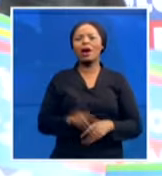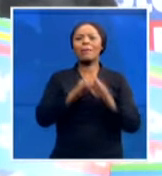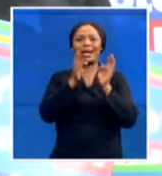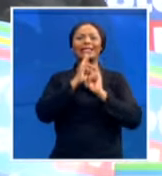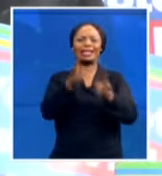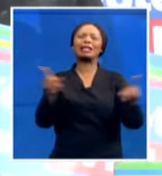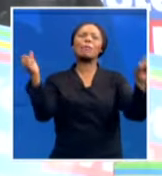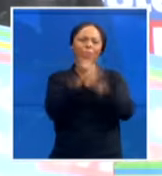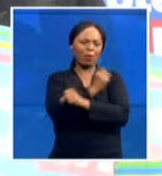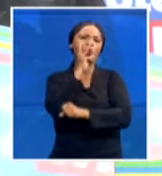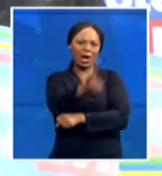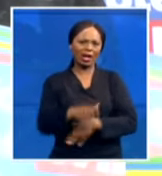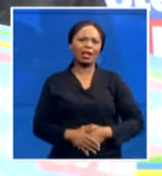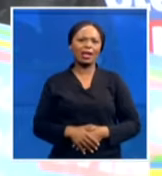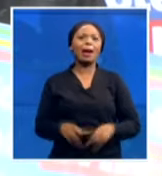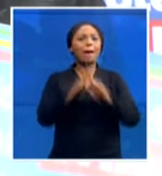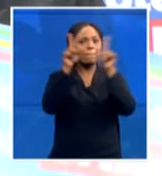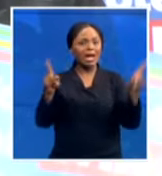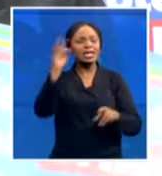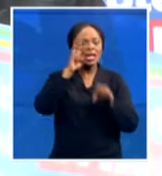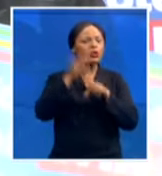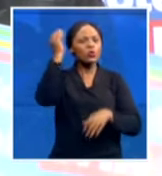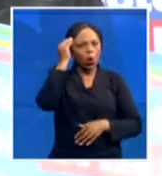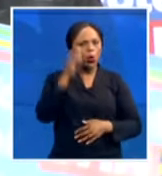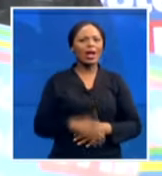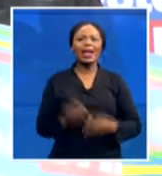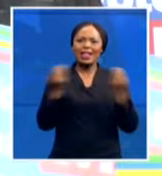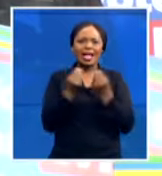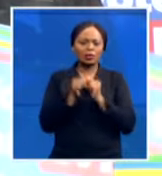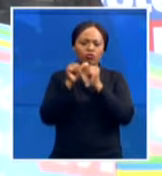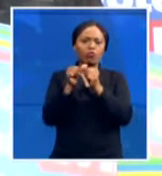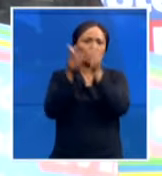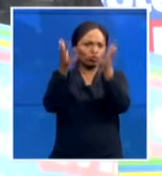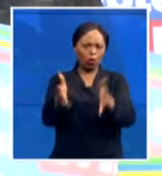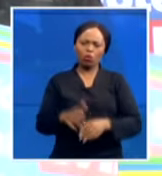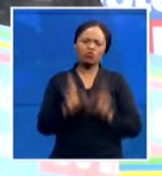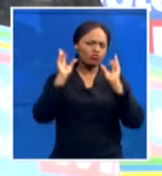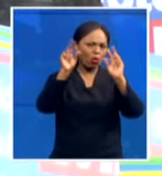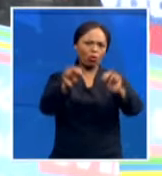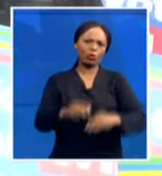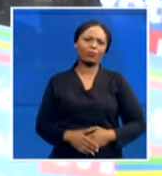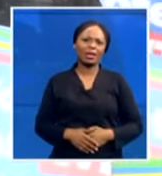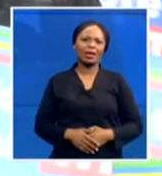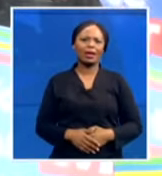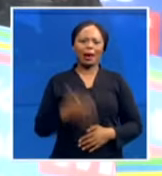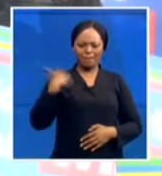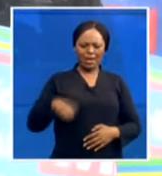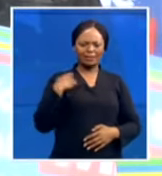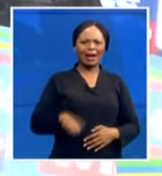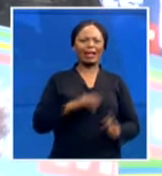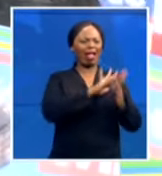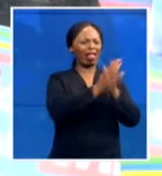that things cannot go on like this. The story of municipalities that have been ruined and ransacked by the